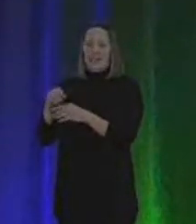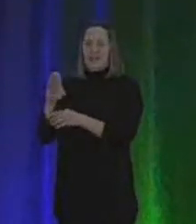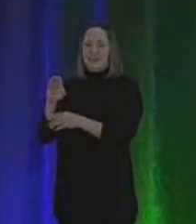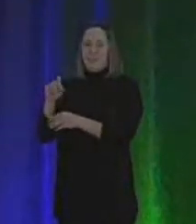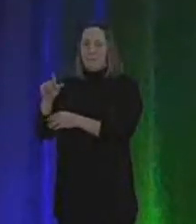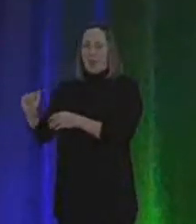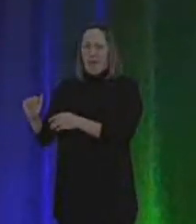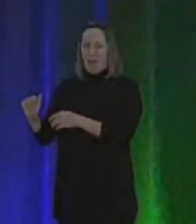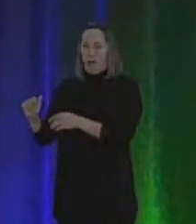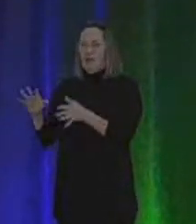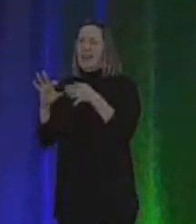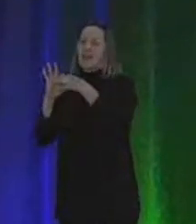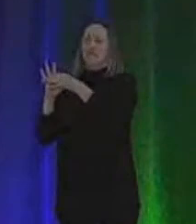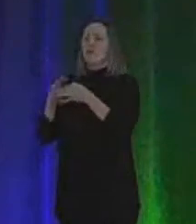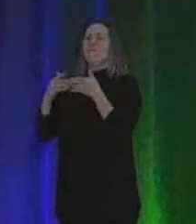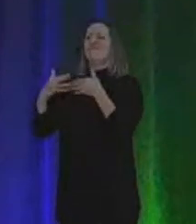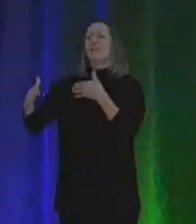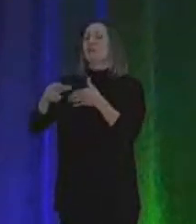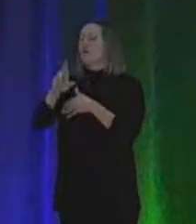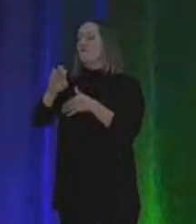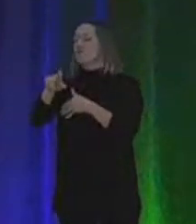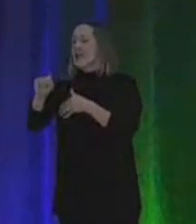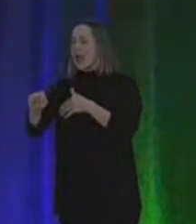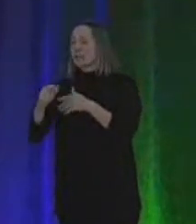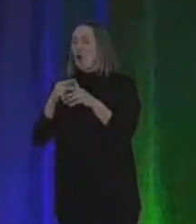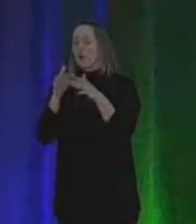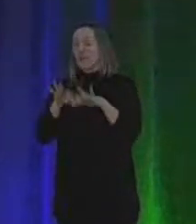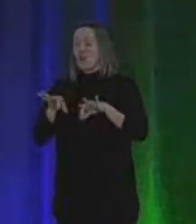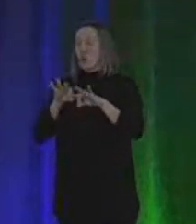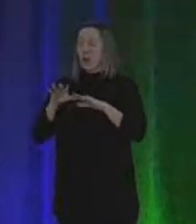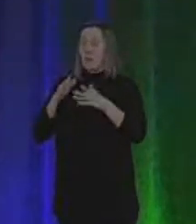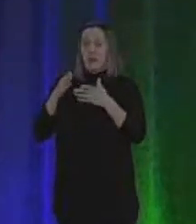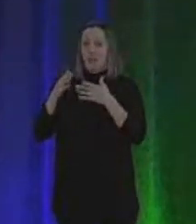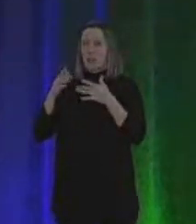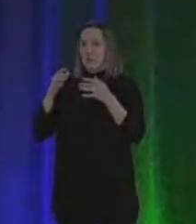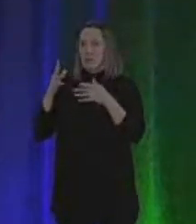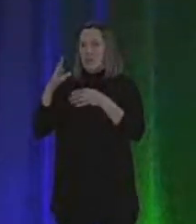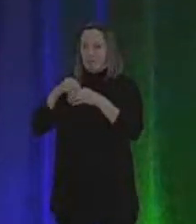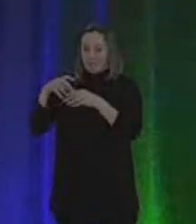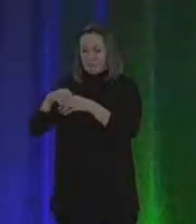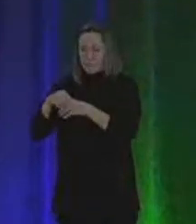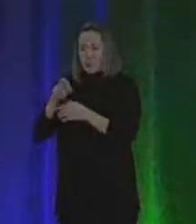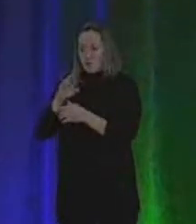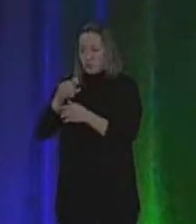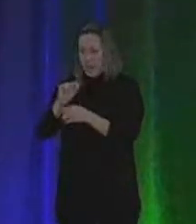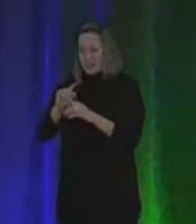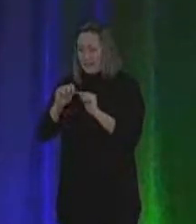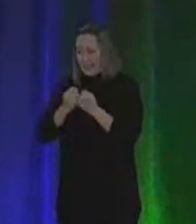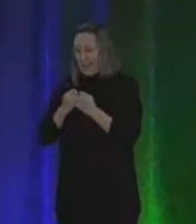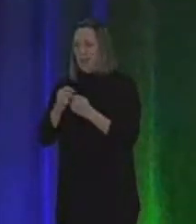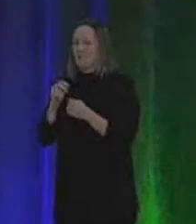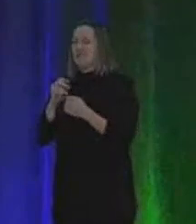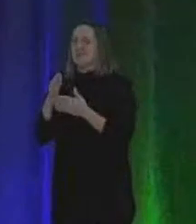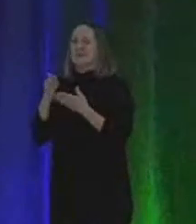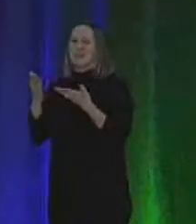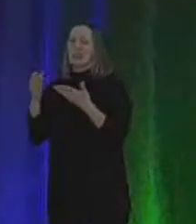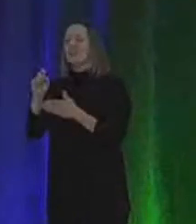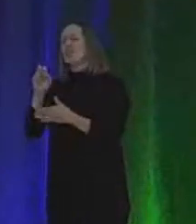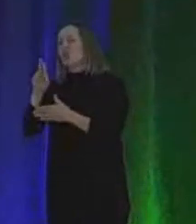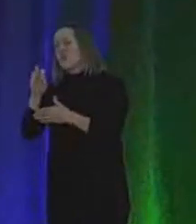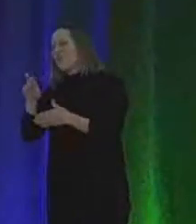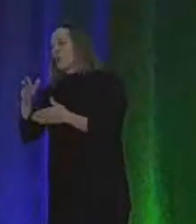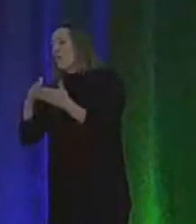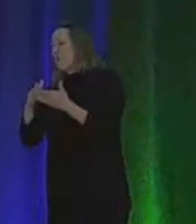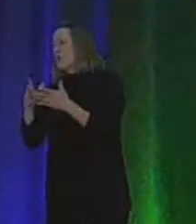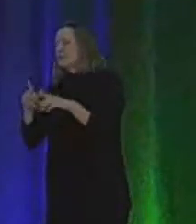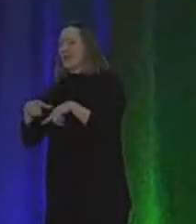with the future of React and all of the incredible primitives that were released in React 18, like React Server Components and Suspense.